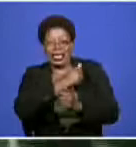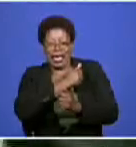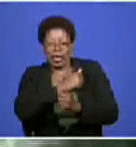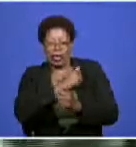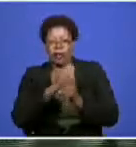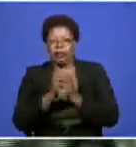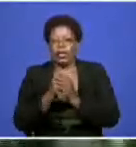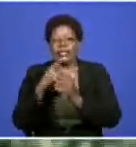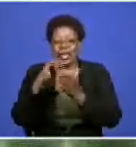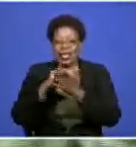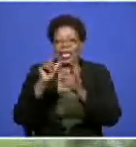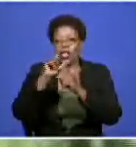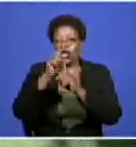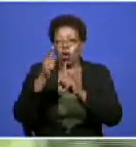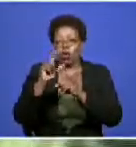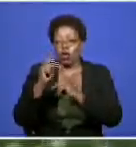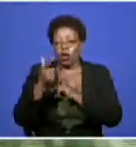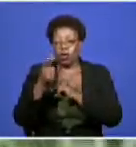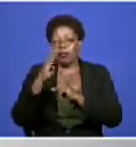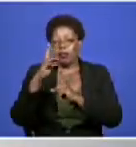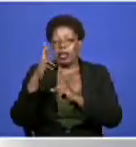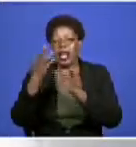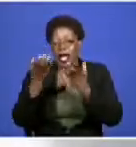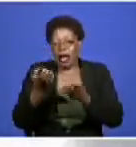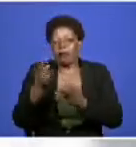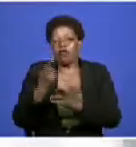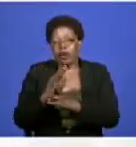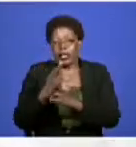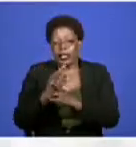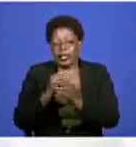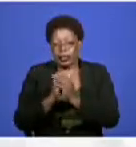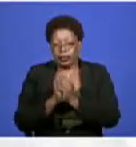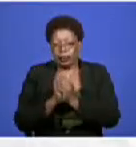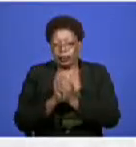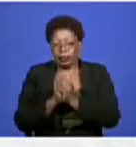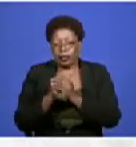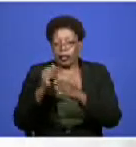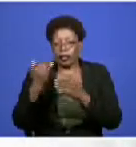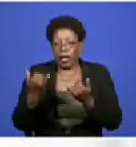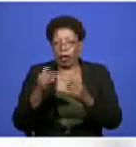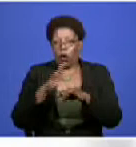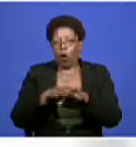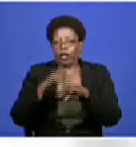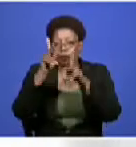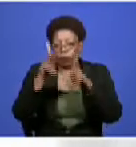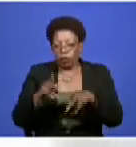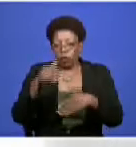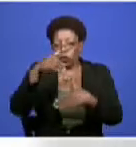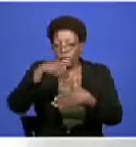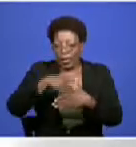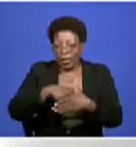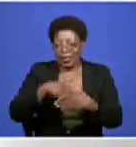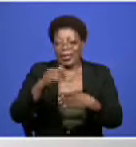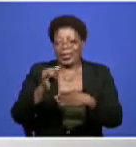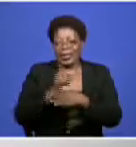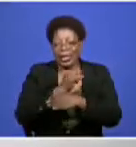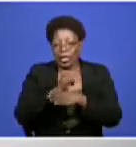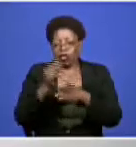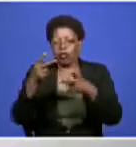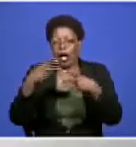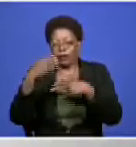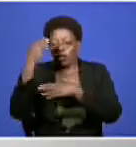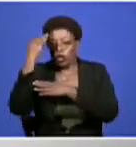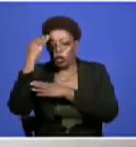local industry be heavily regulated. Based on discussions with persons who are involved in the industry and who have some knowledge of the industry,